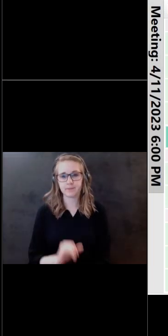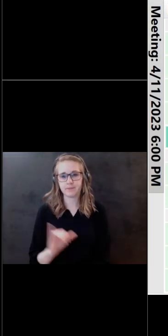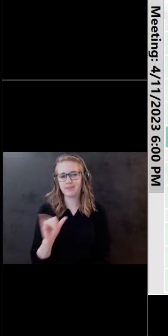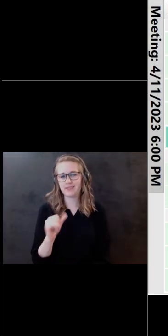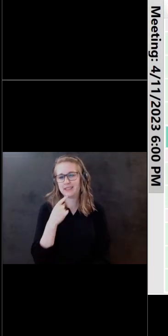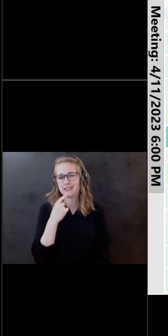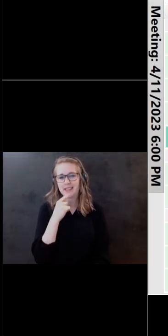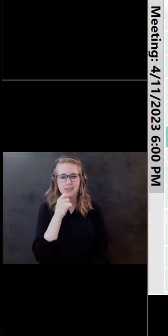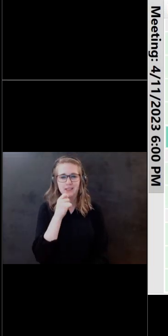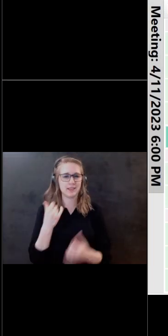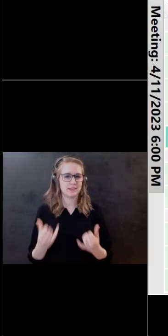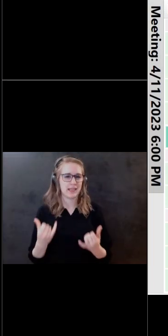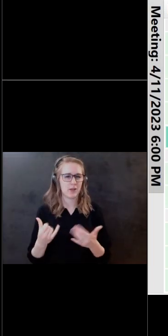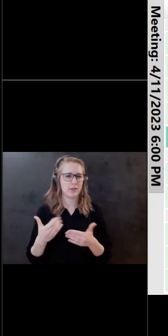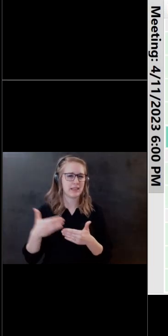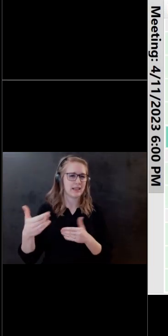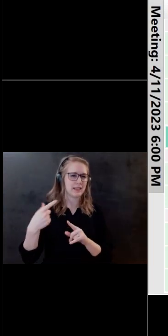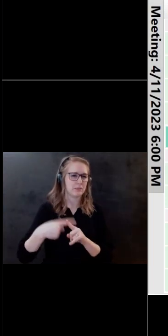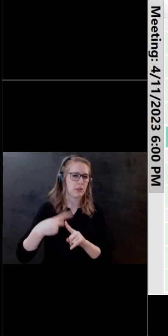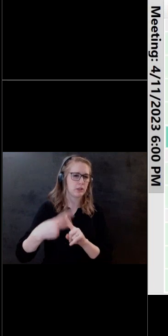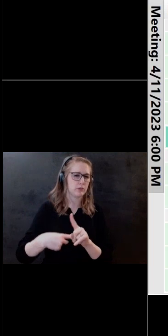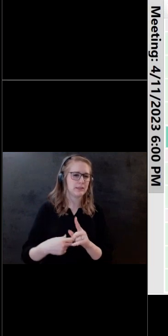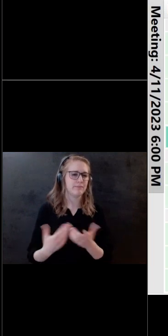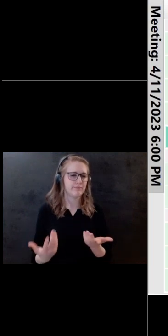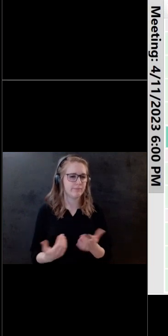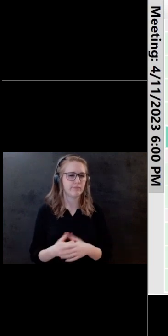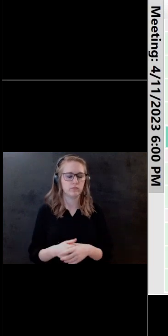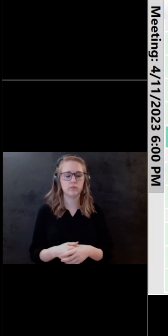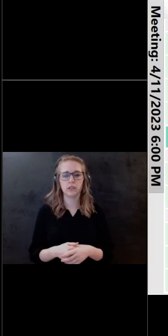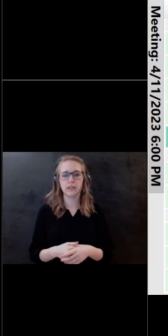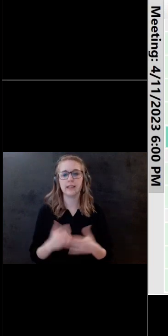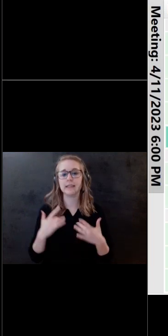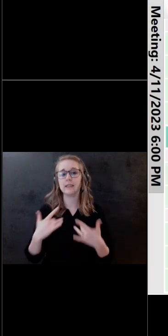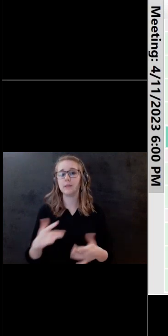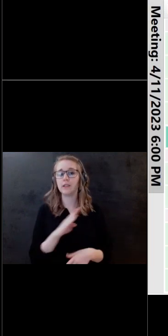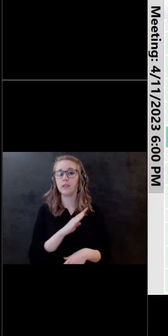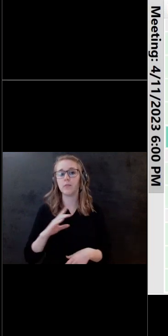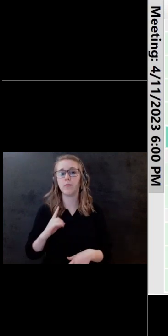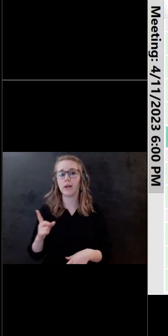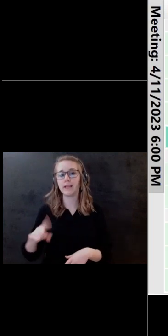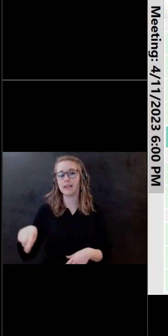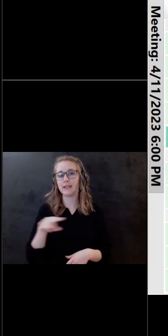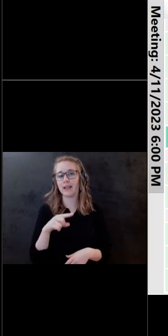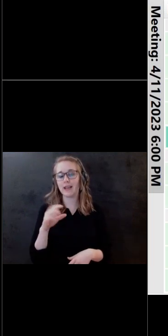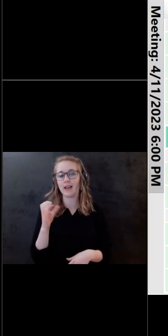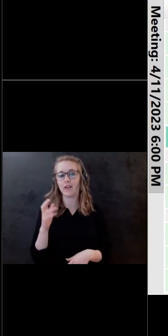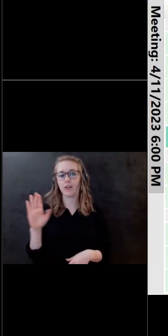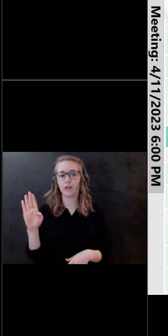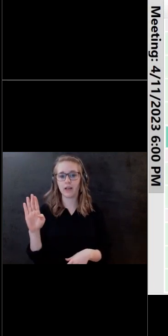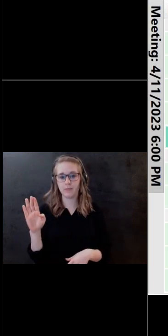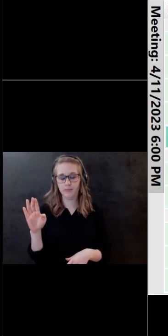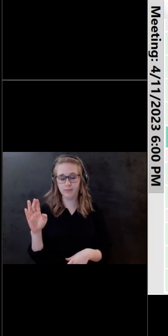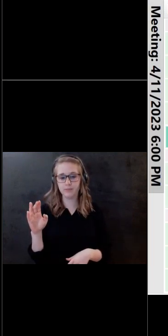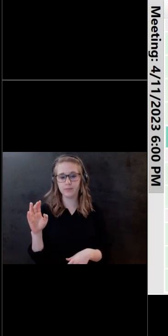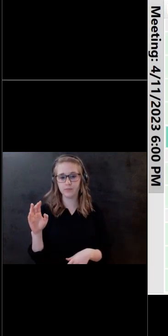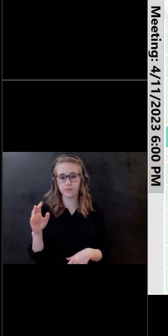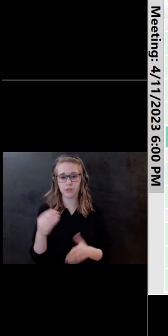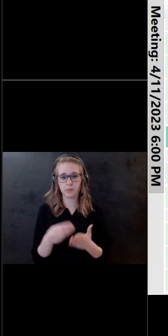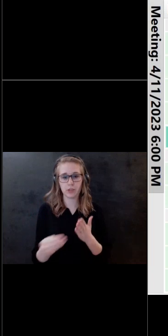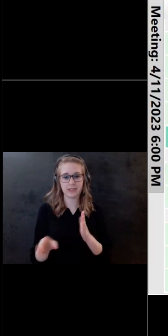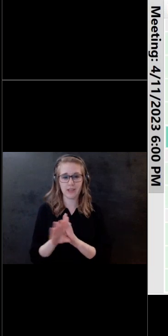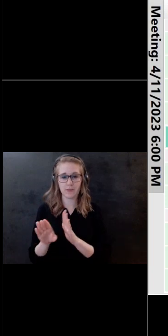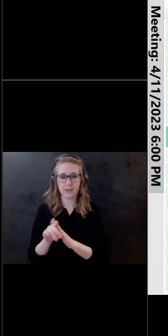moment, the next month or two. And usually when the board do have the CRAB board review purchase and development agreement, you would